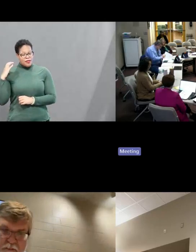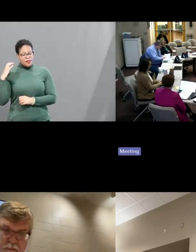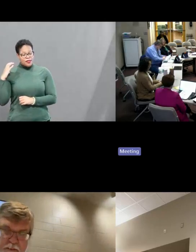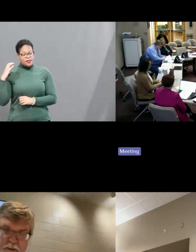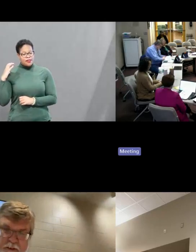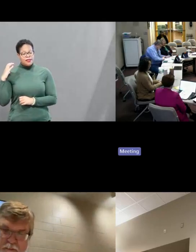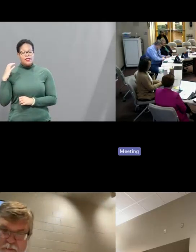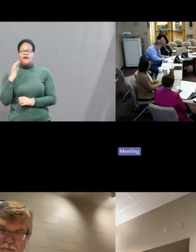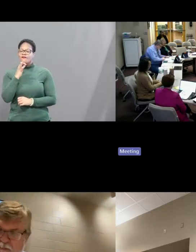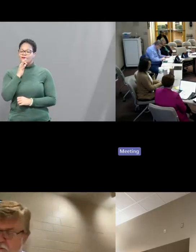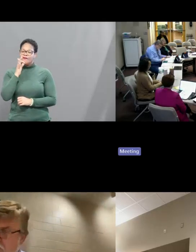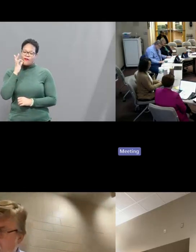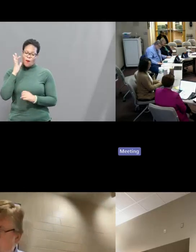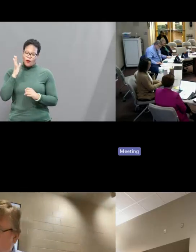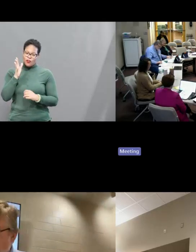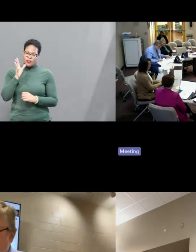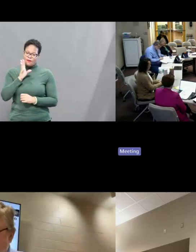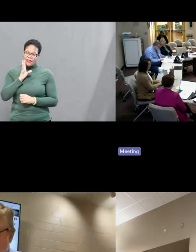Farmer speaking.